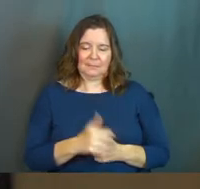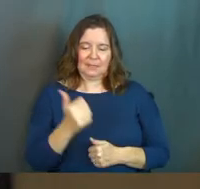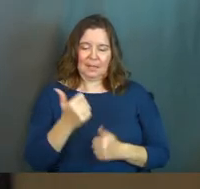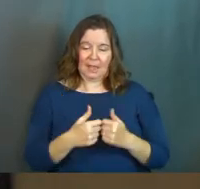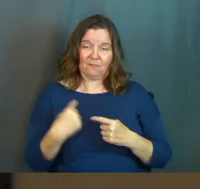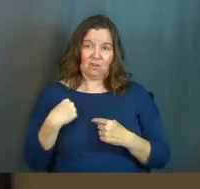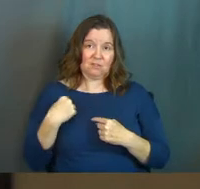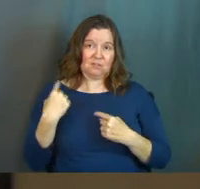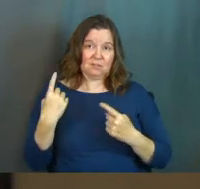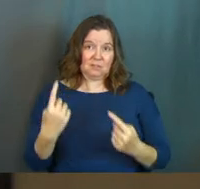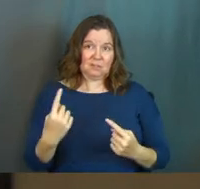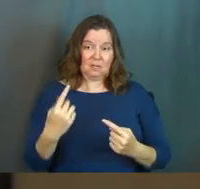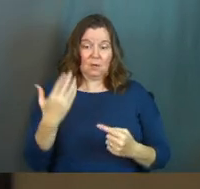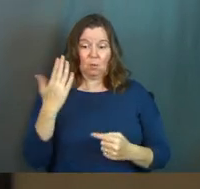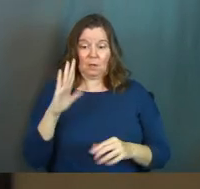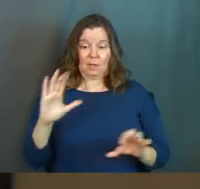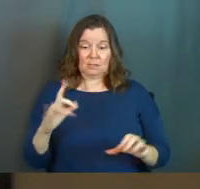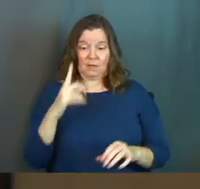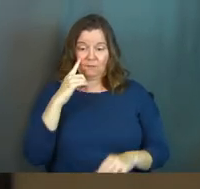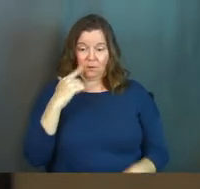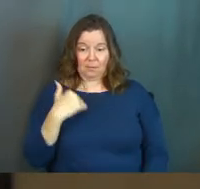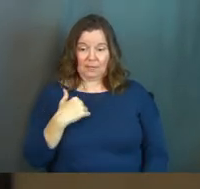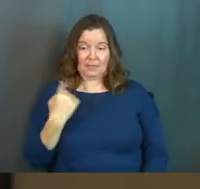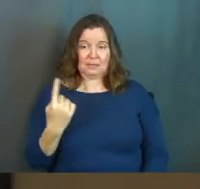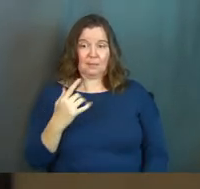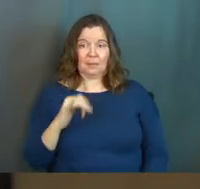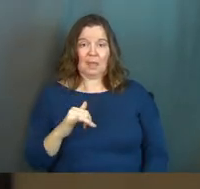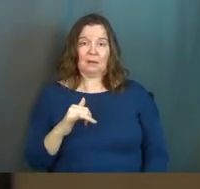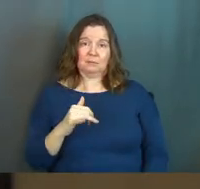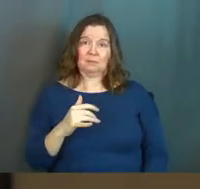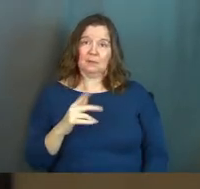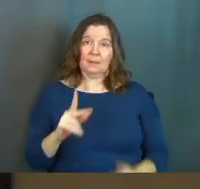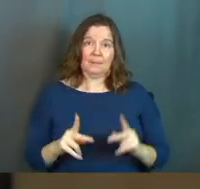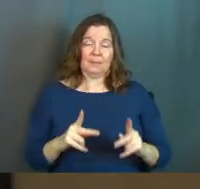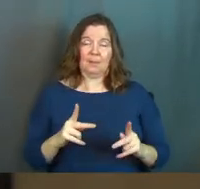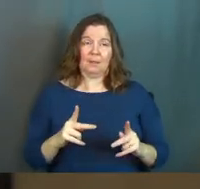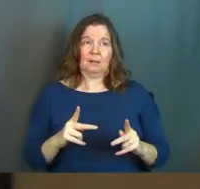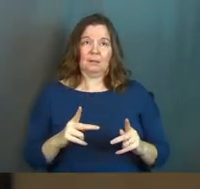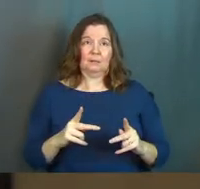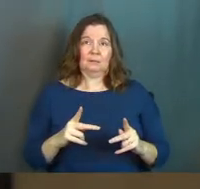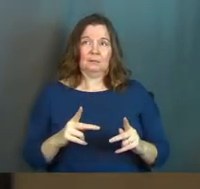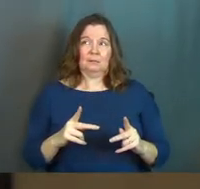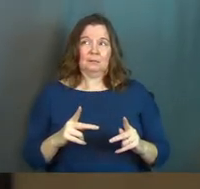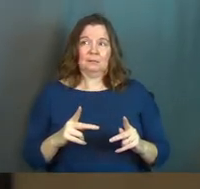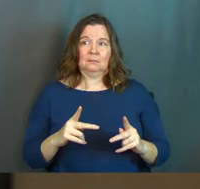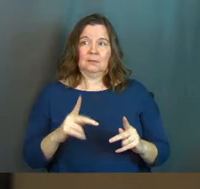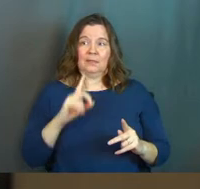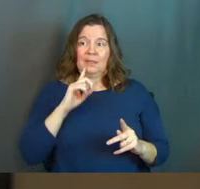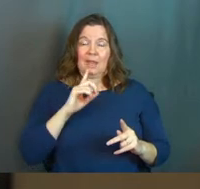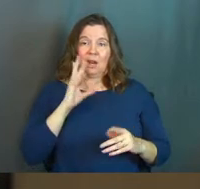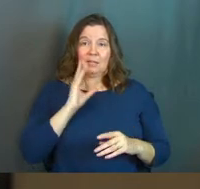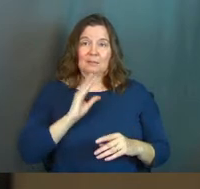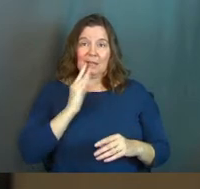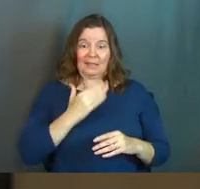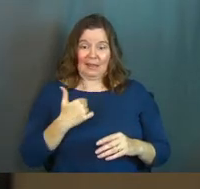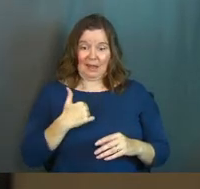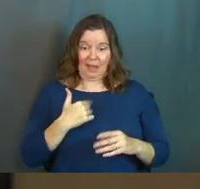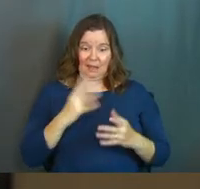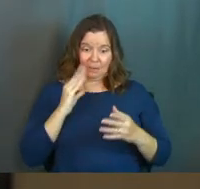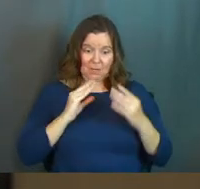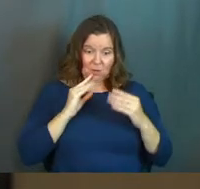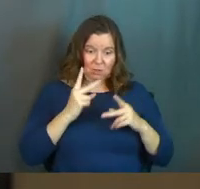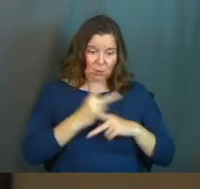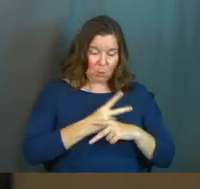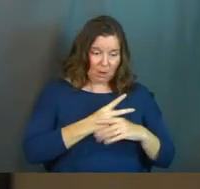Ever since then, what God has done for me is something that you people that are experienced the things that I went